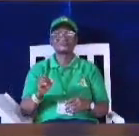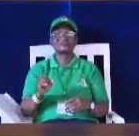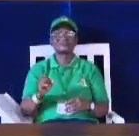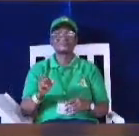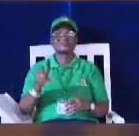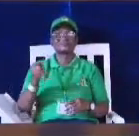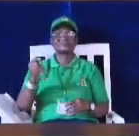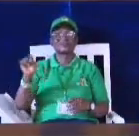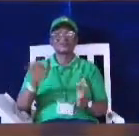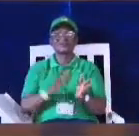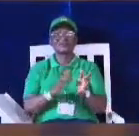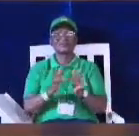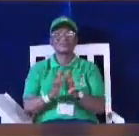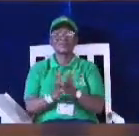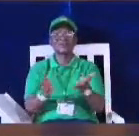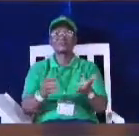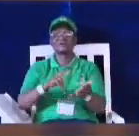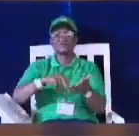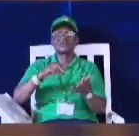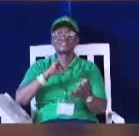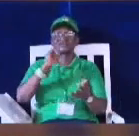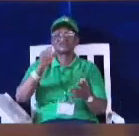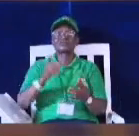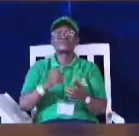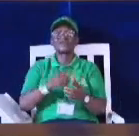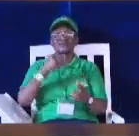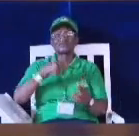The text will be 1 Peter chapter 2,